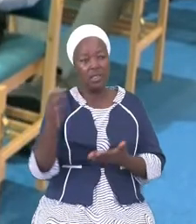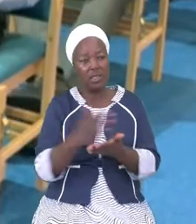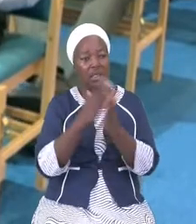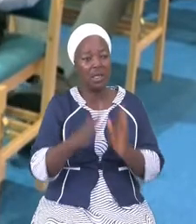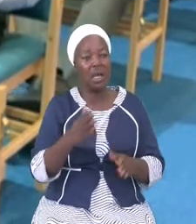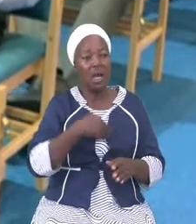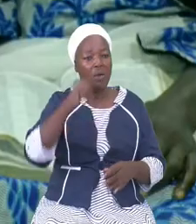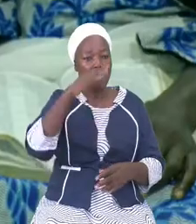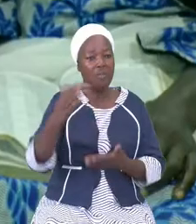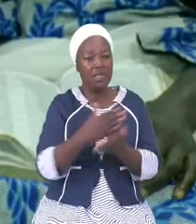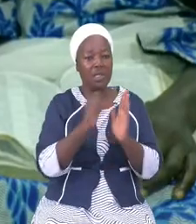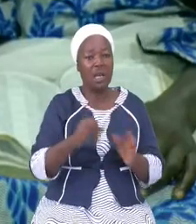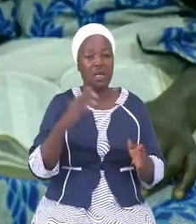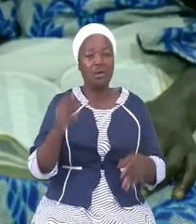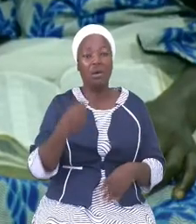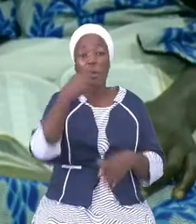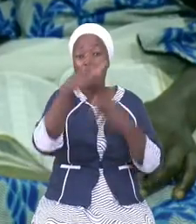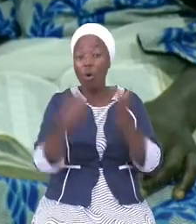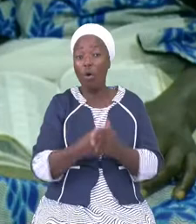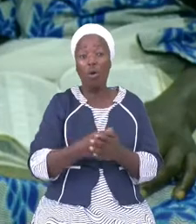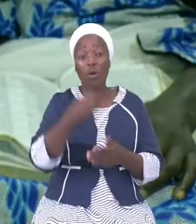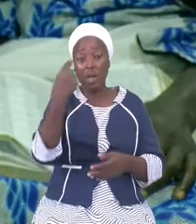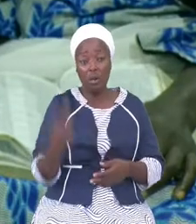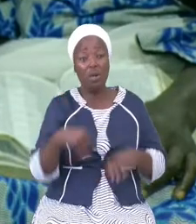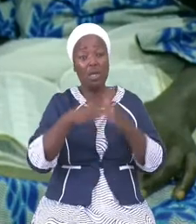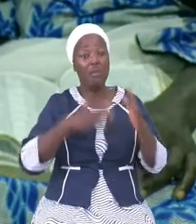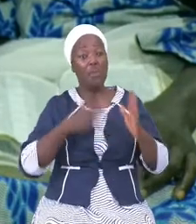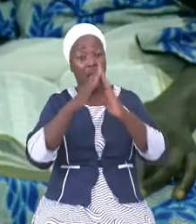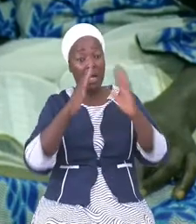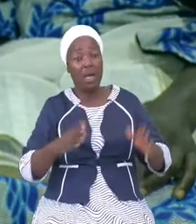alone in my court, all alone in my house, and the